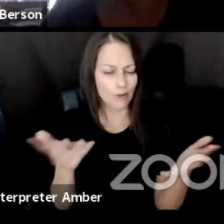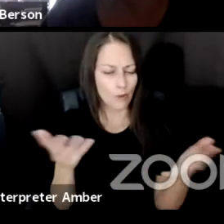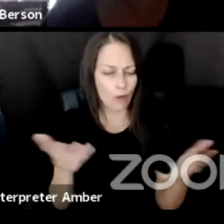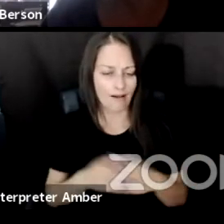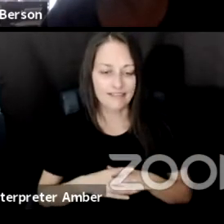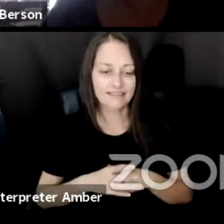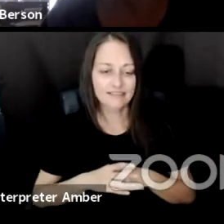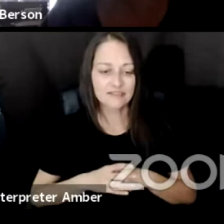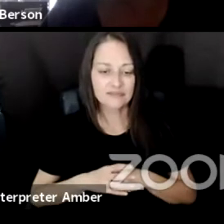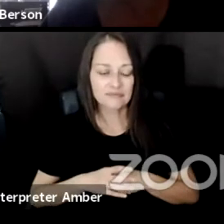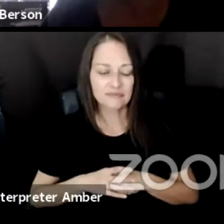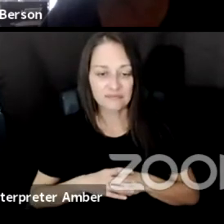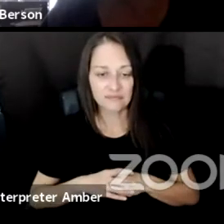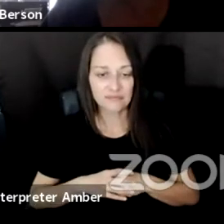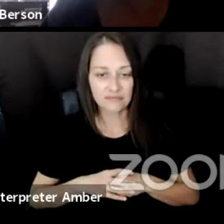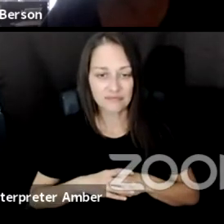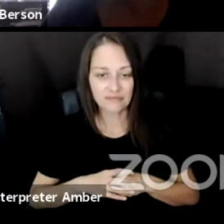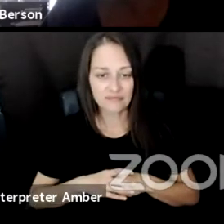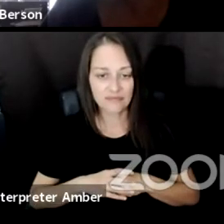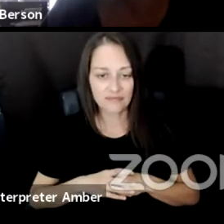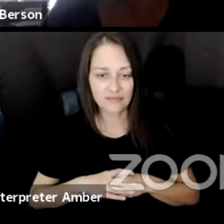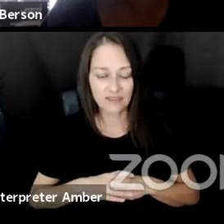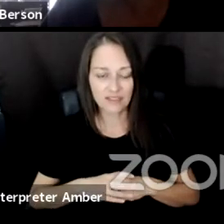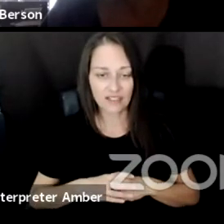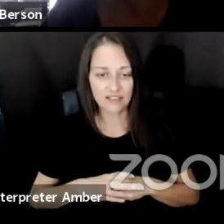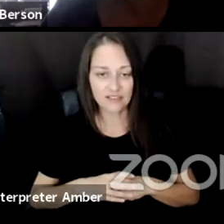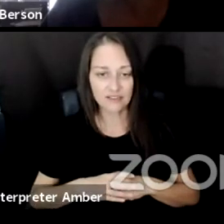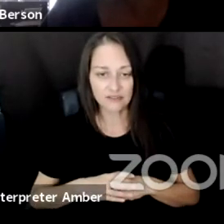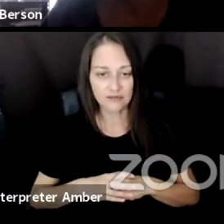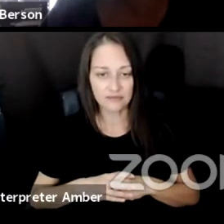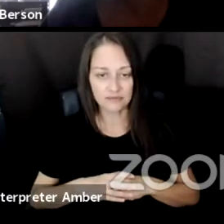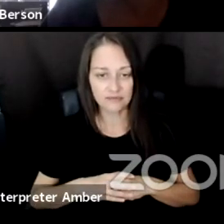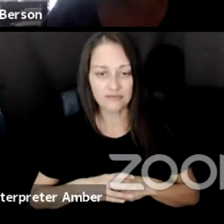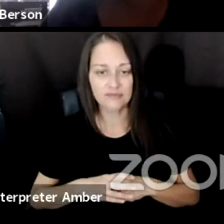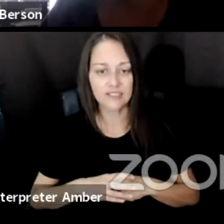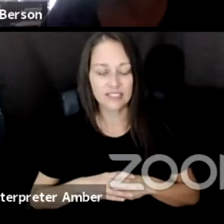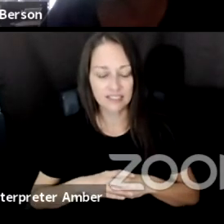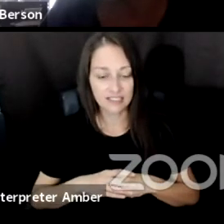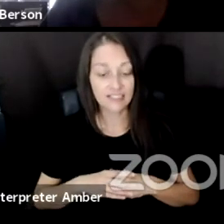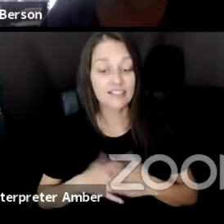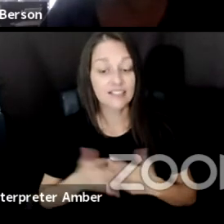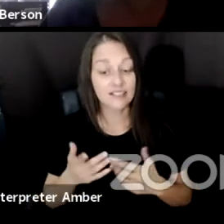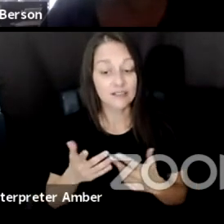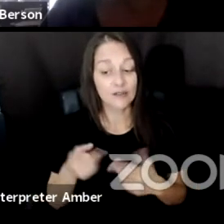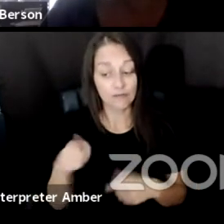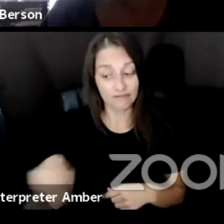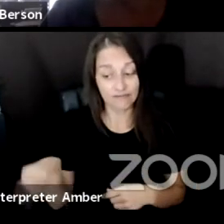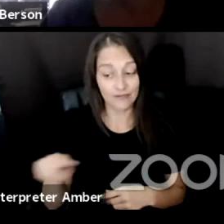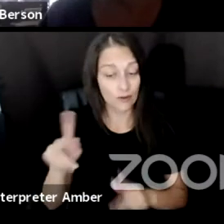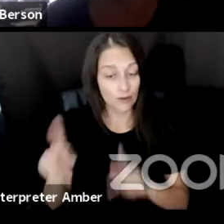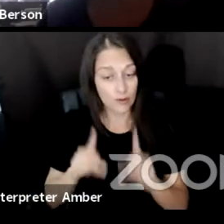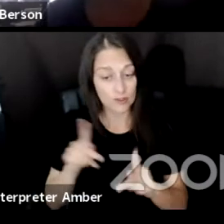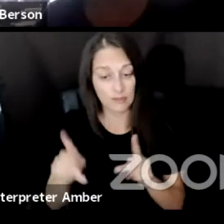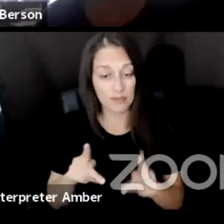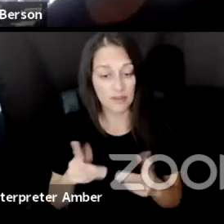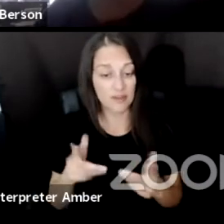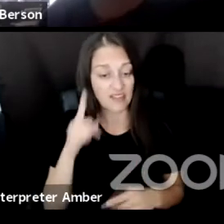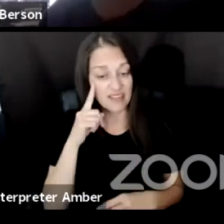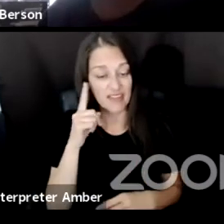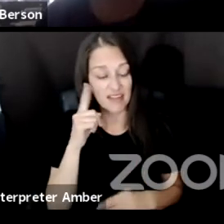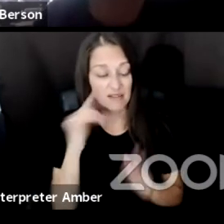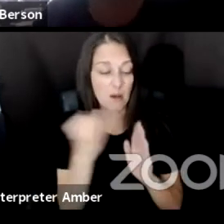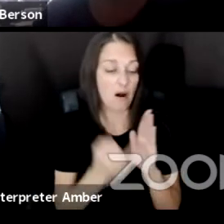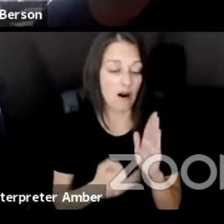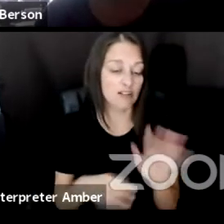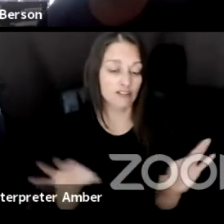really making people who don't think it's an essential part of life to see that arts and